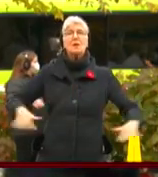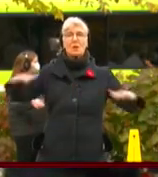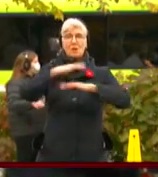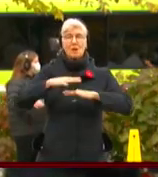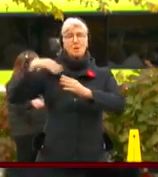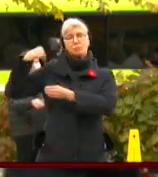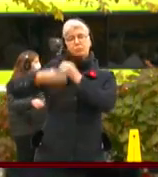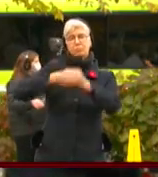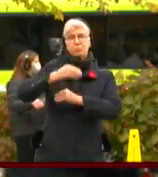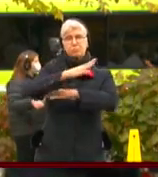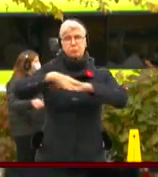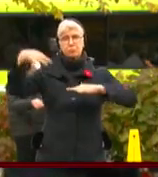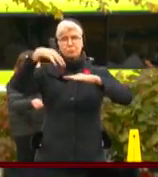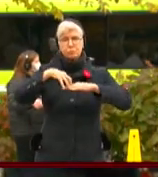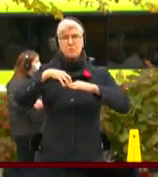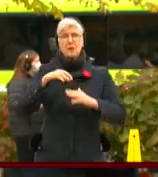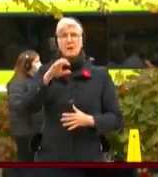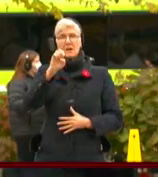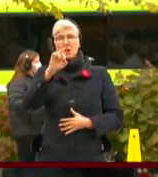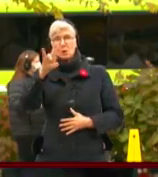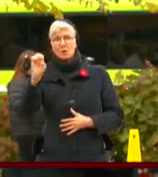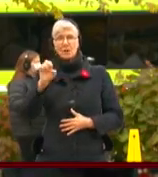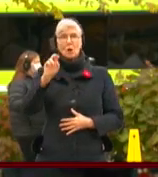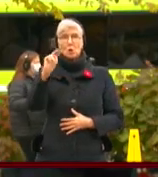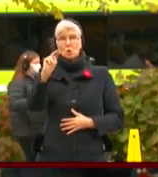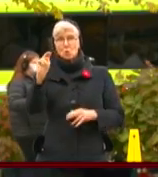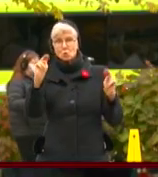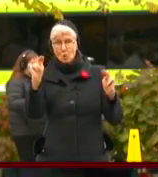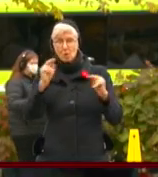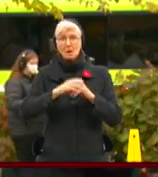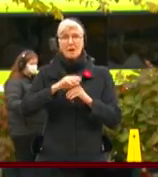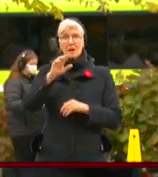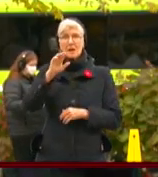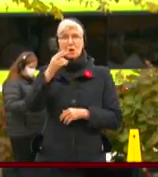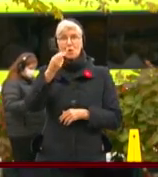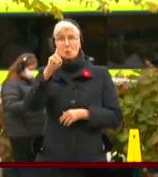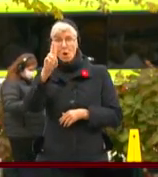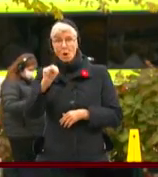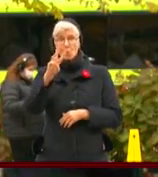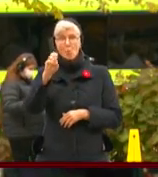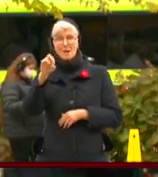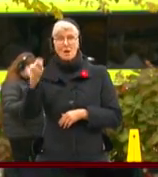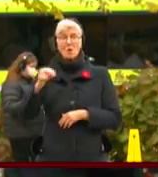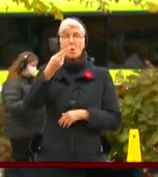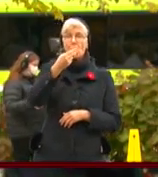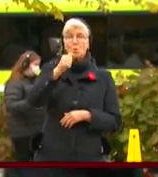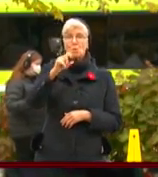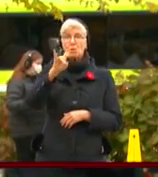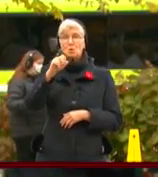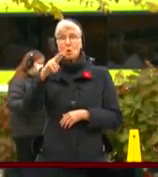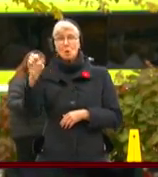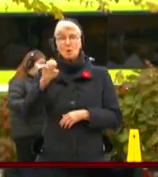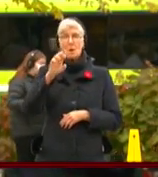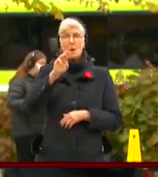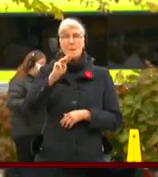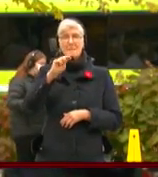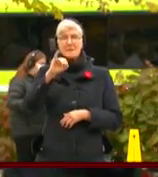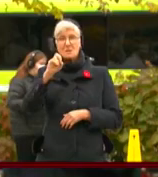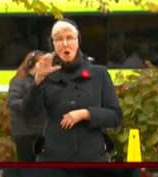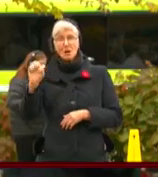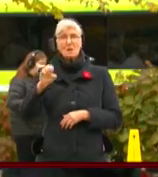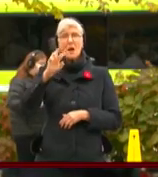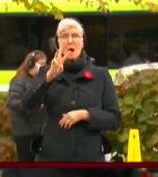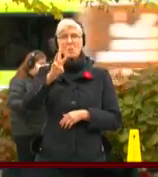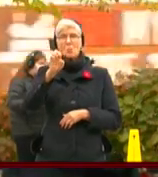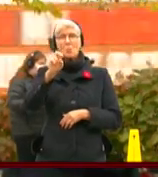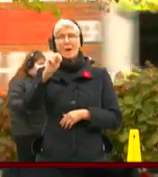territories of the Erie, Neutral, Huron-Wendat, Haudenosaunee, and Mississaugas. This land